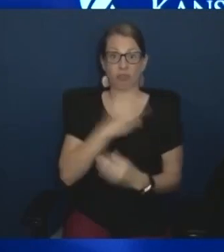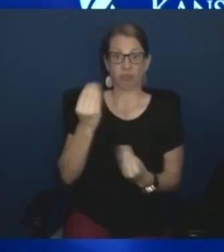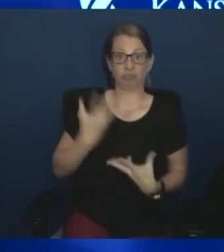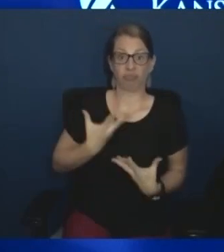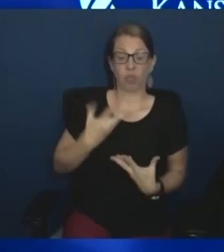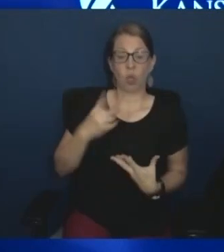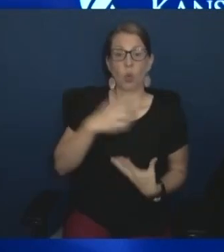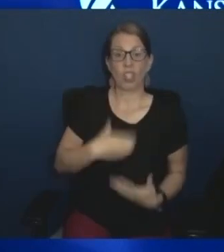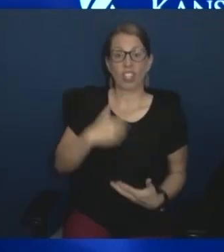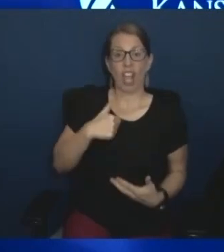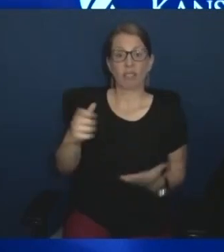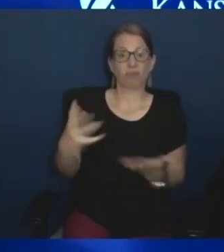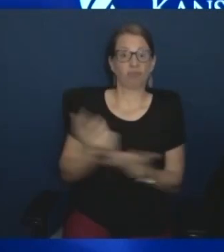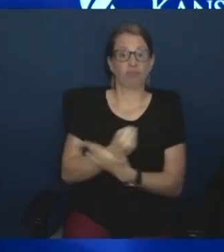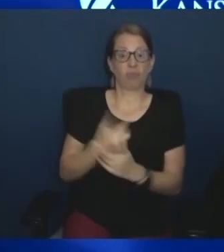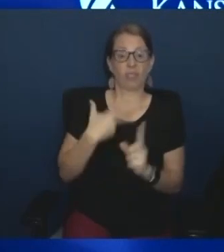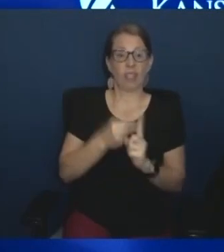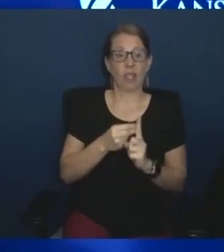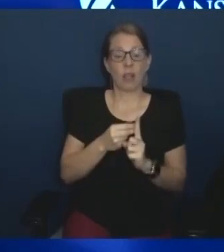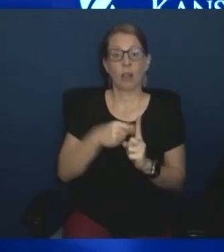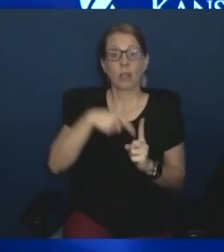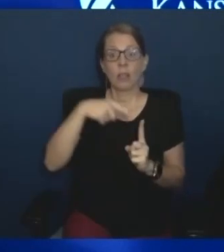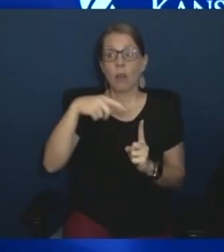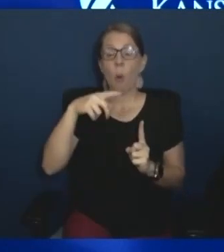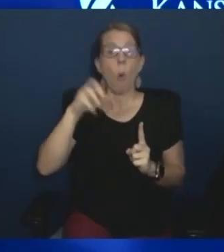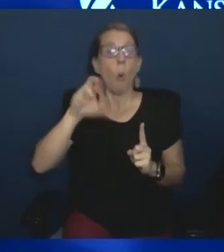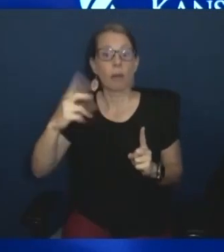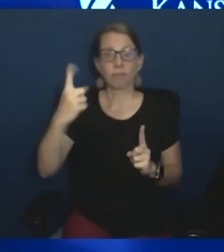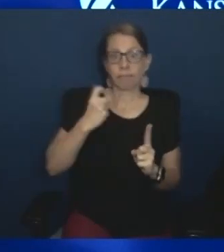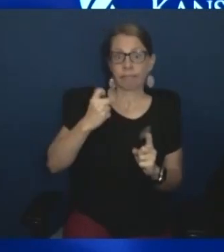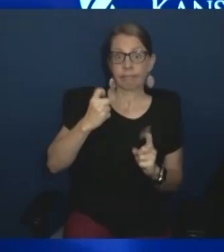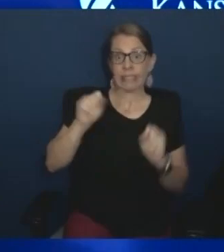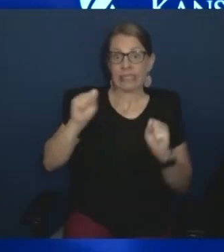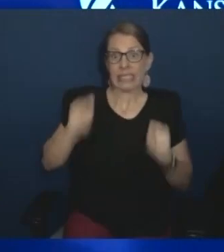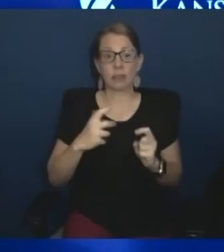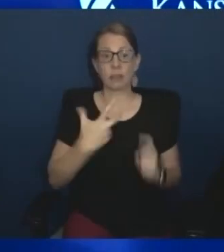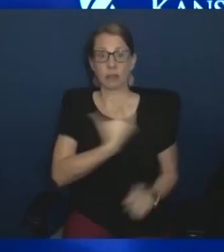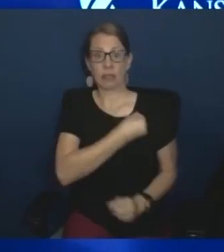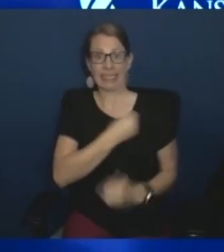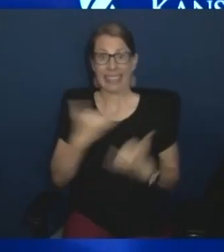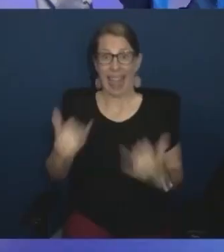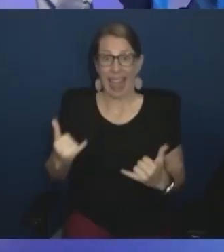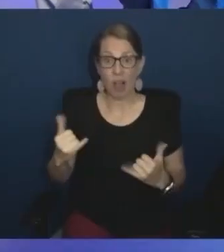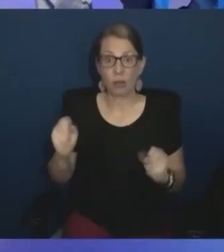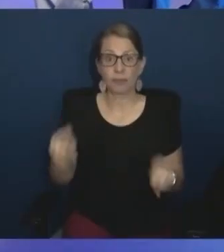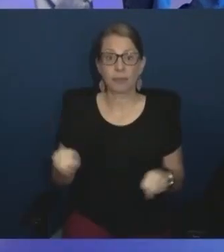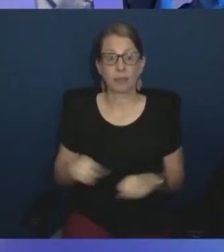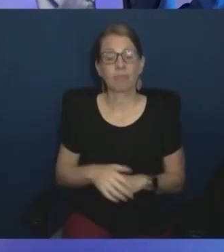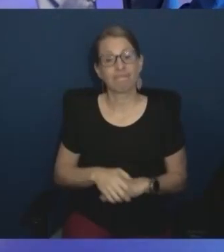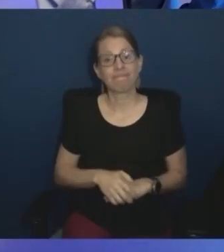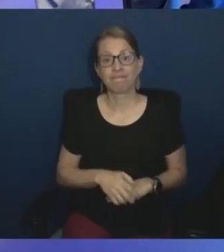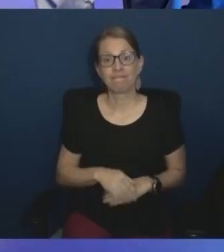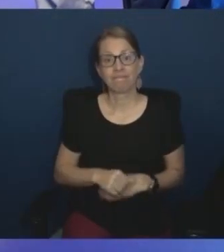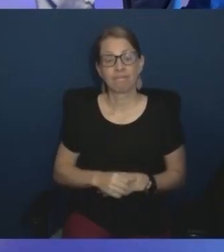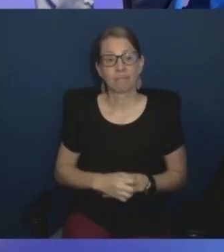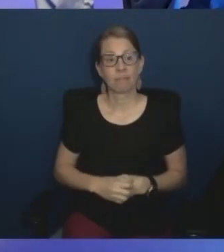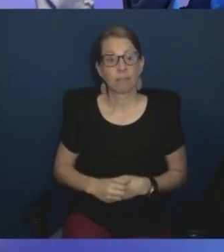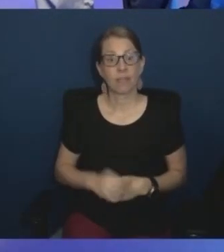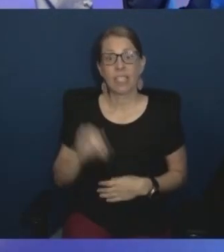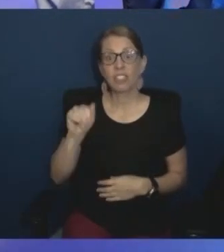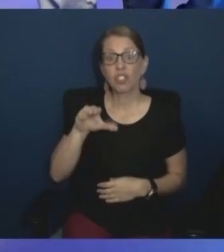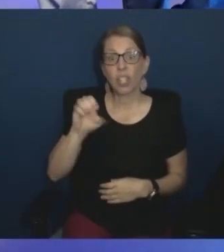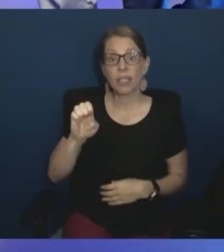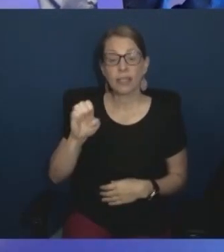asking, can I have that vaccine now? So it really is a game changer. Jace, you must hear similar stories, I would